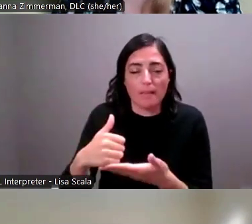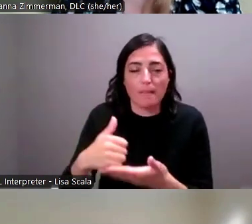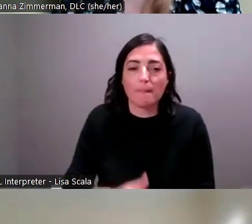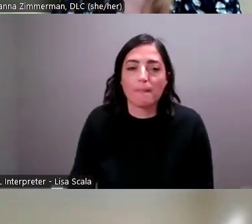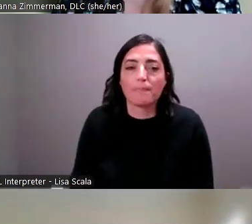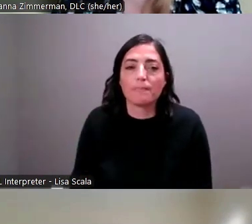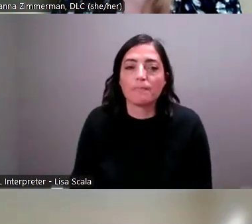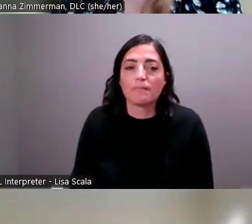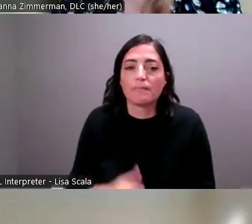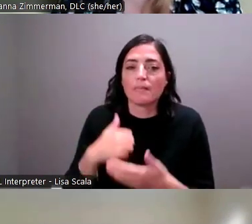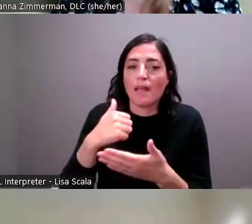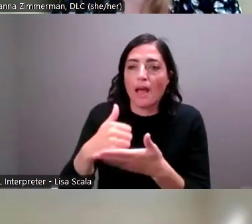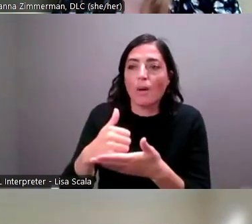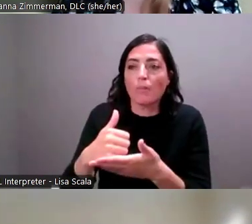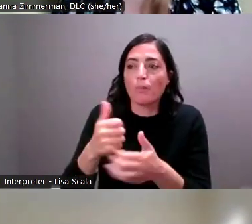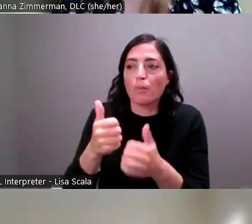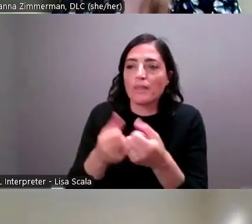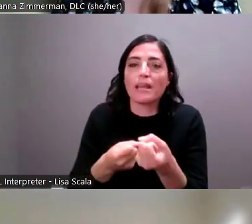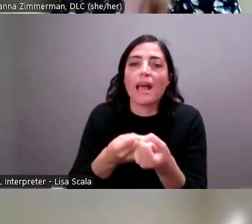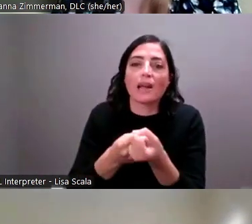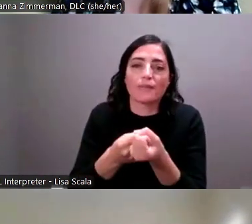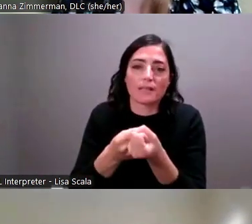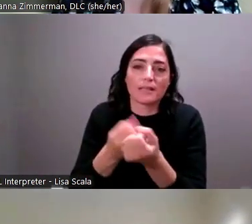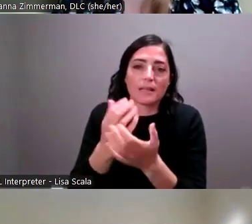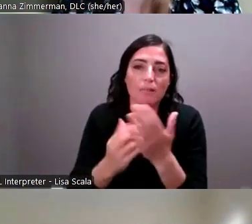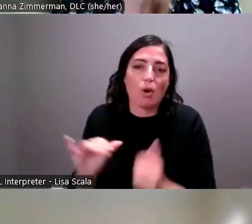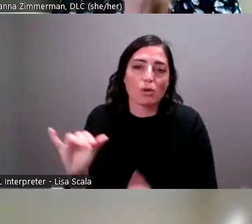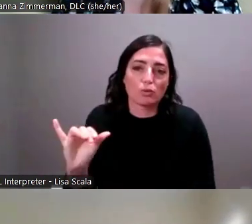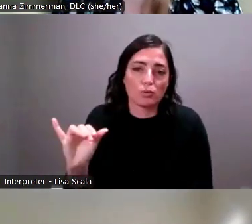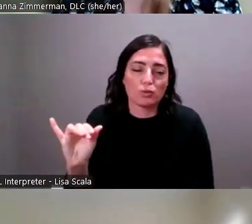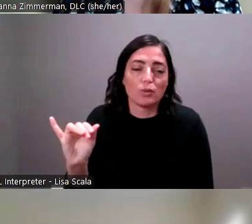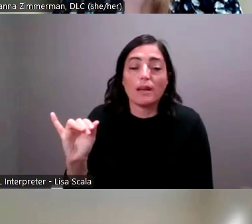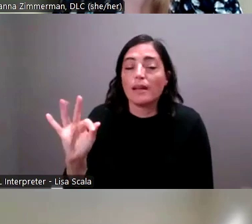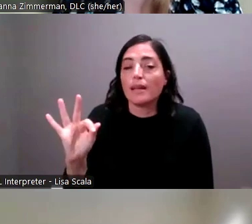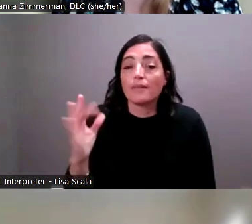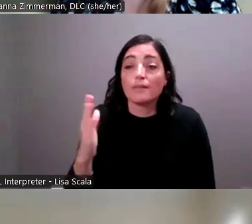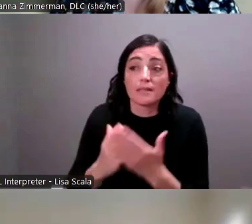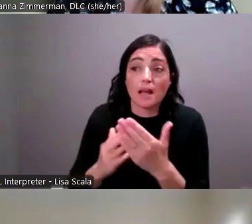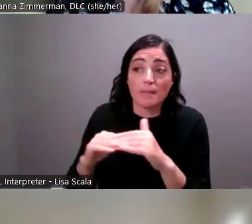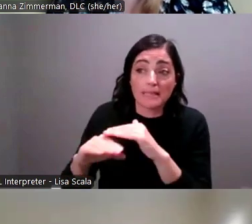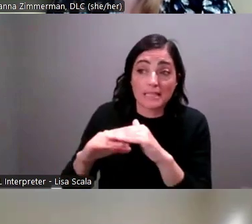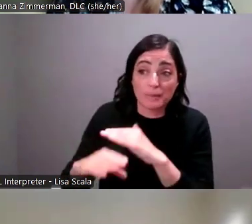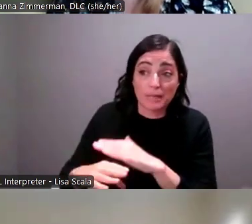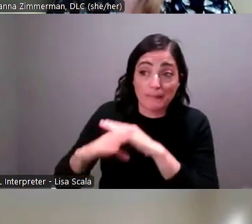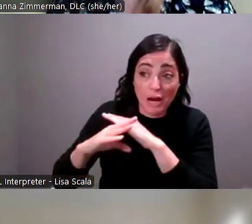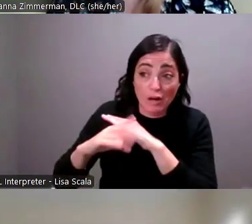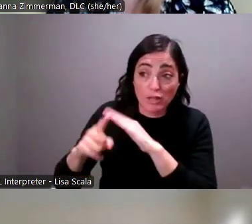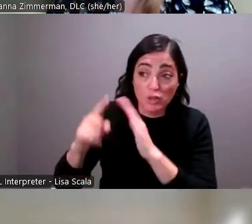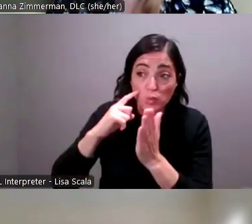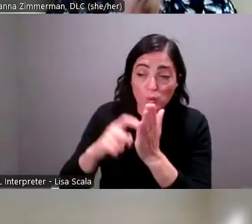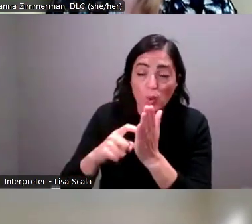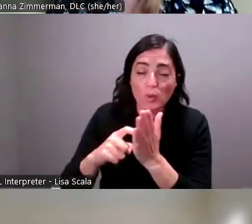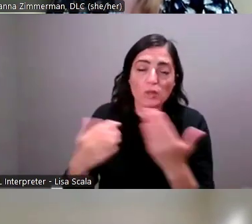and work on the advocacy piece as well if there are some accessibility barriers that you see.